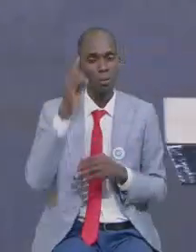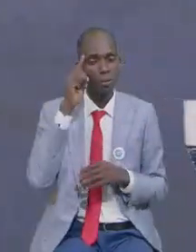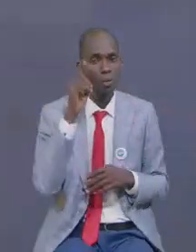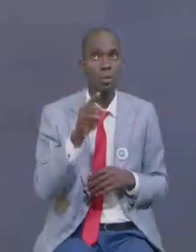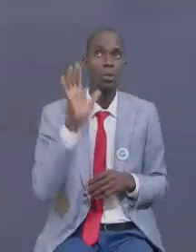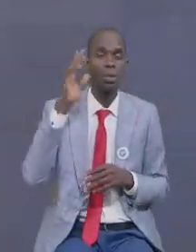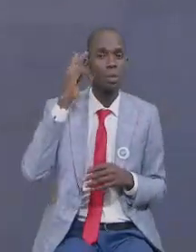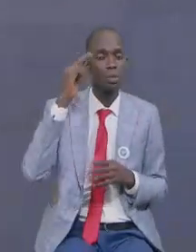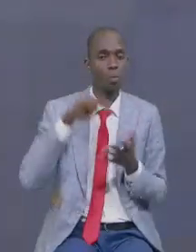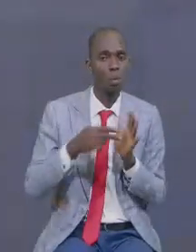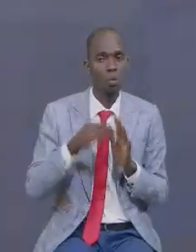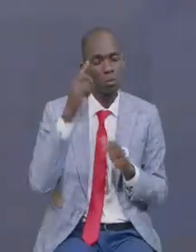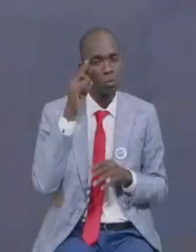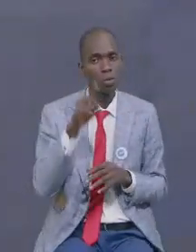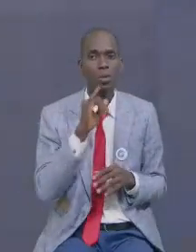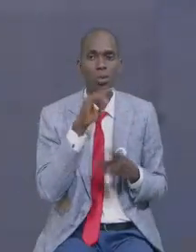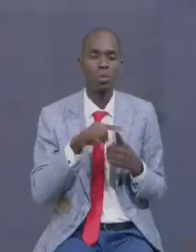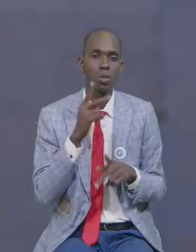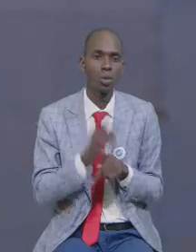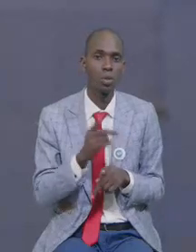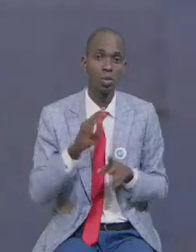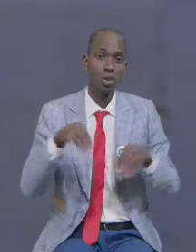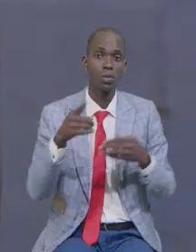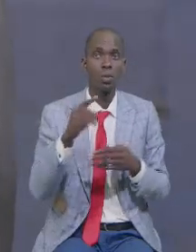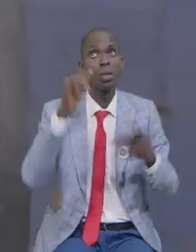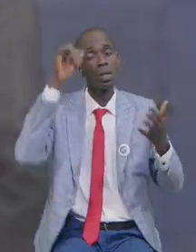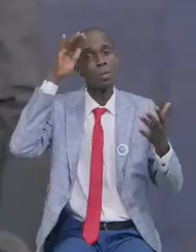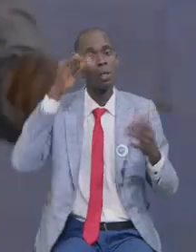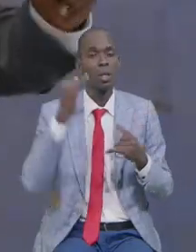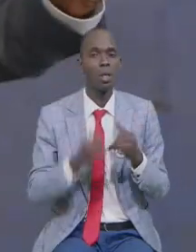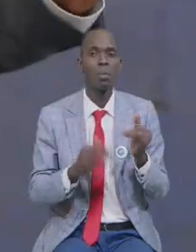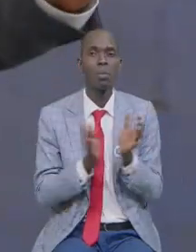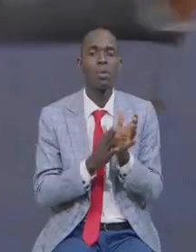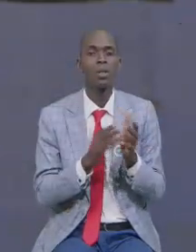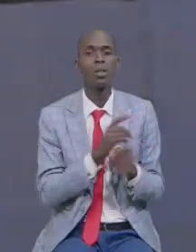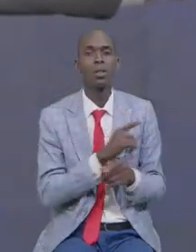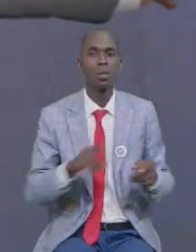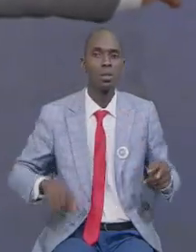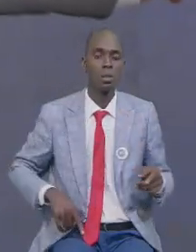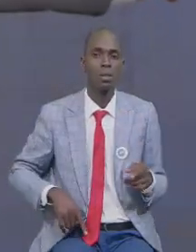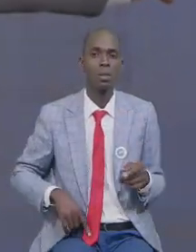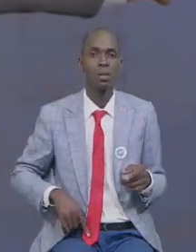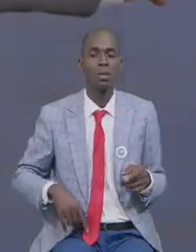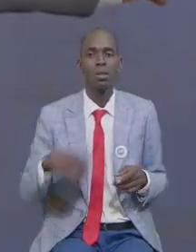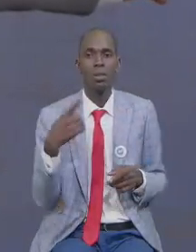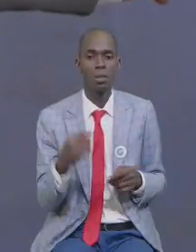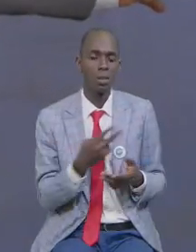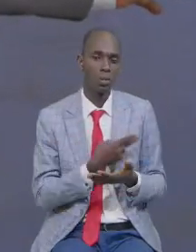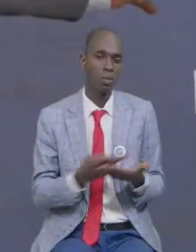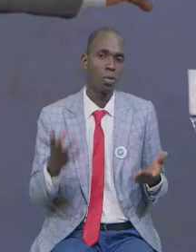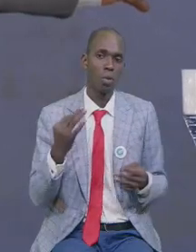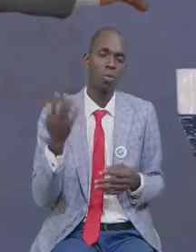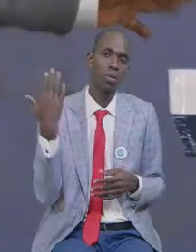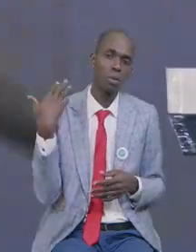you, is to give you an expected end. Praise the Lord. The failure of the past